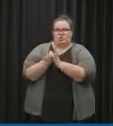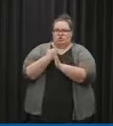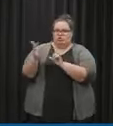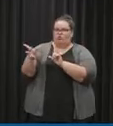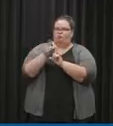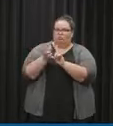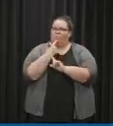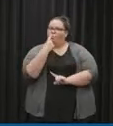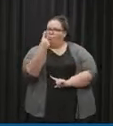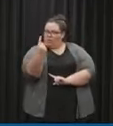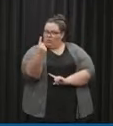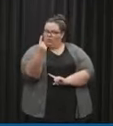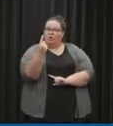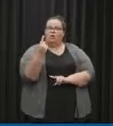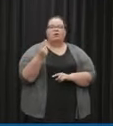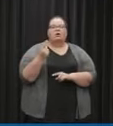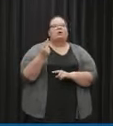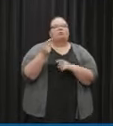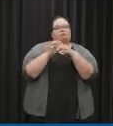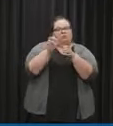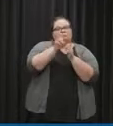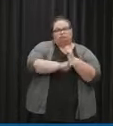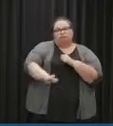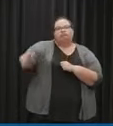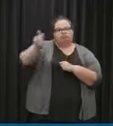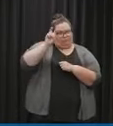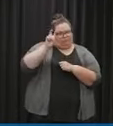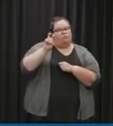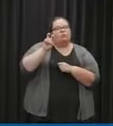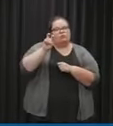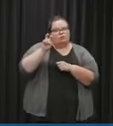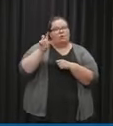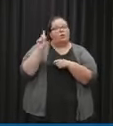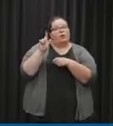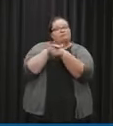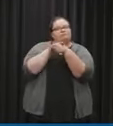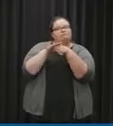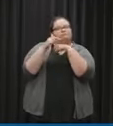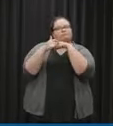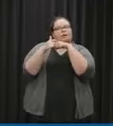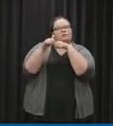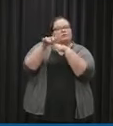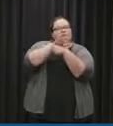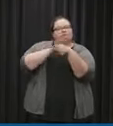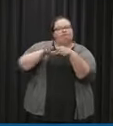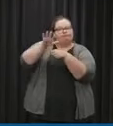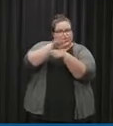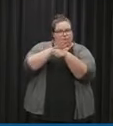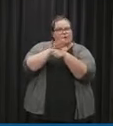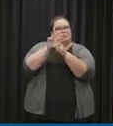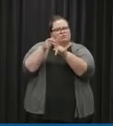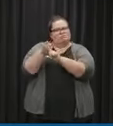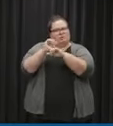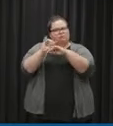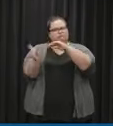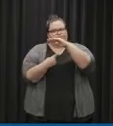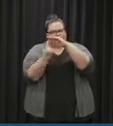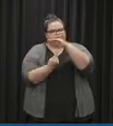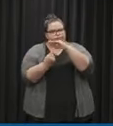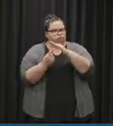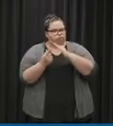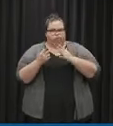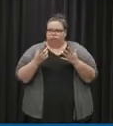of COVID-19 today. This is a travel-related case in Zone 1 in the Moncton region, and the person is